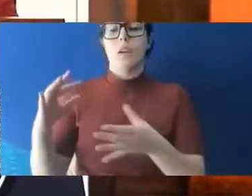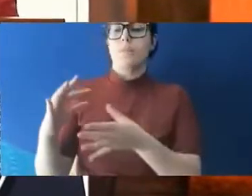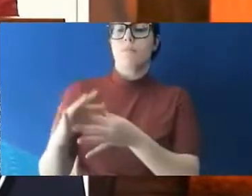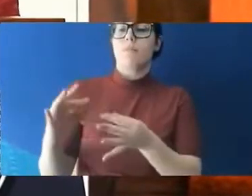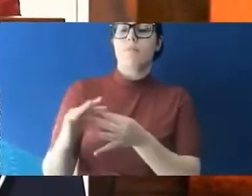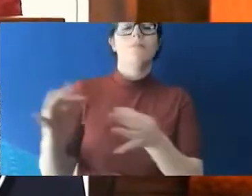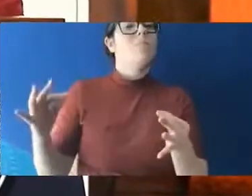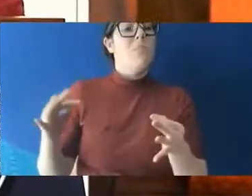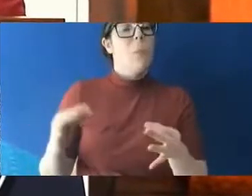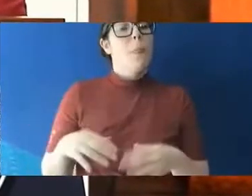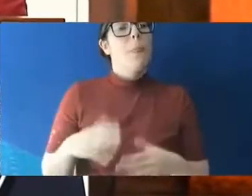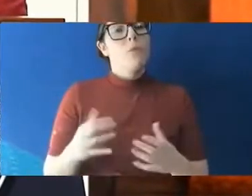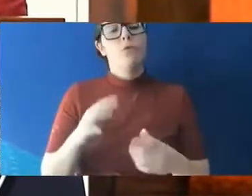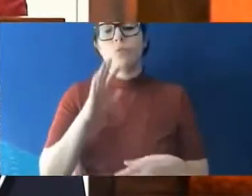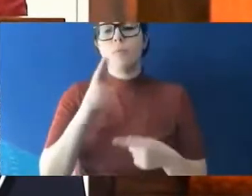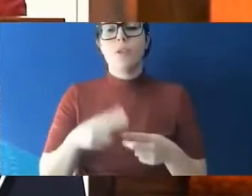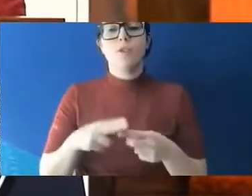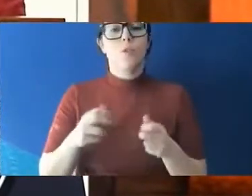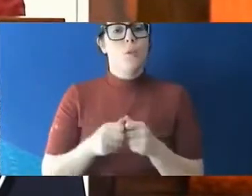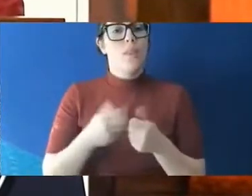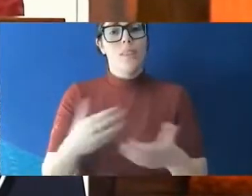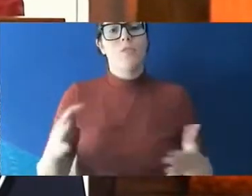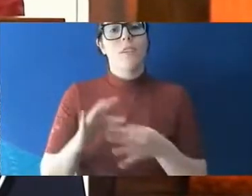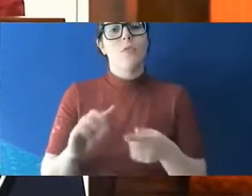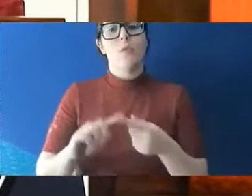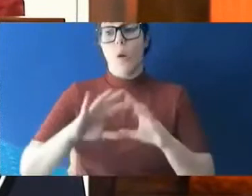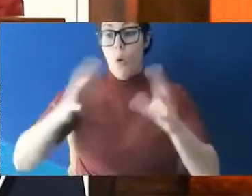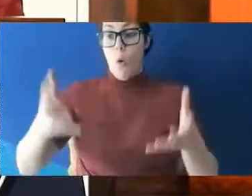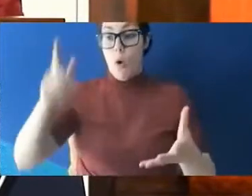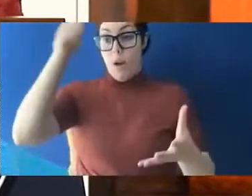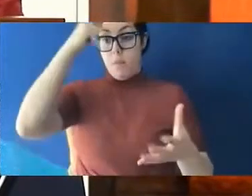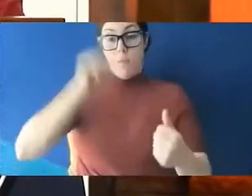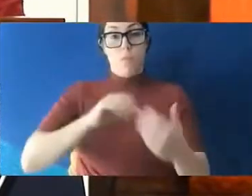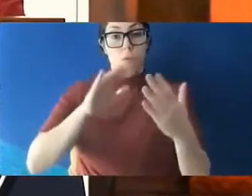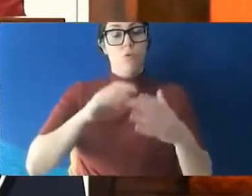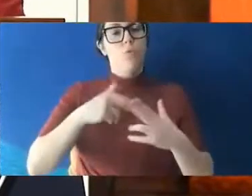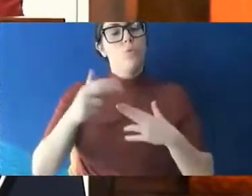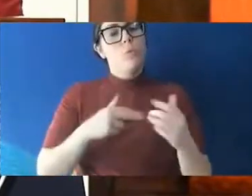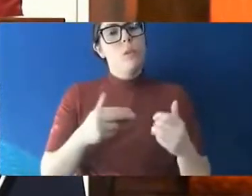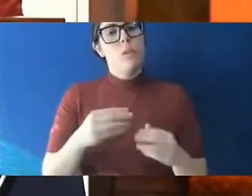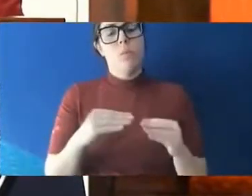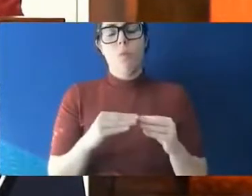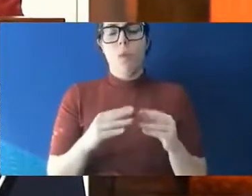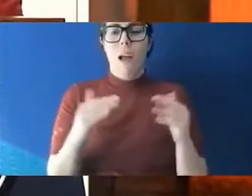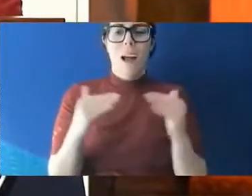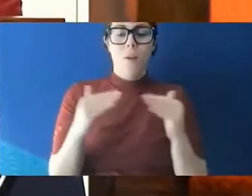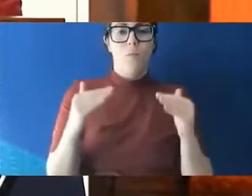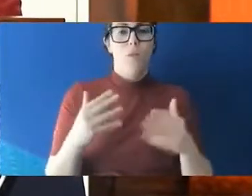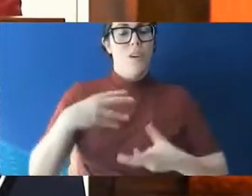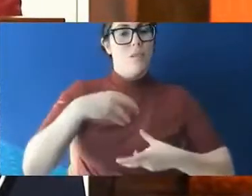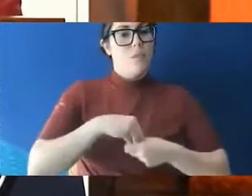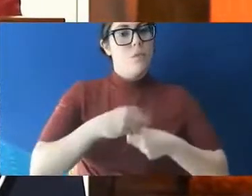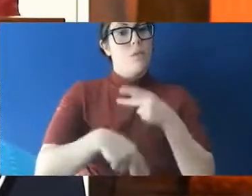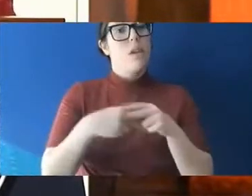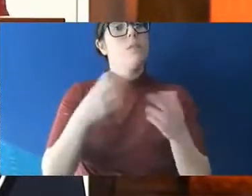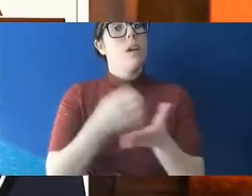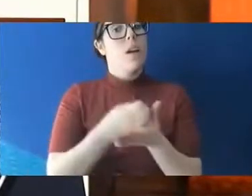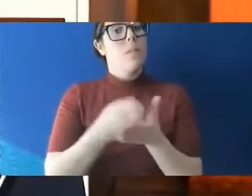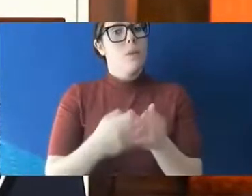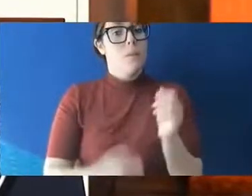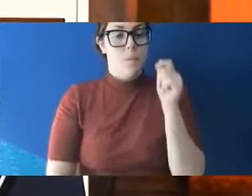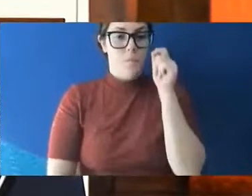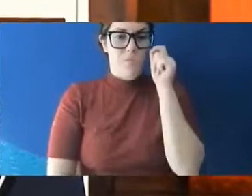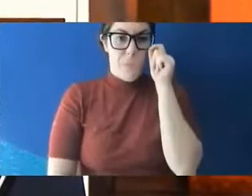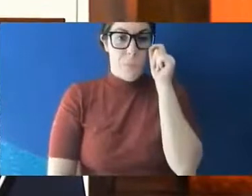words on our whole of government approach to building a more equitable and inclusive economy.